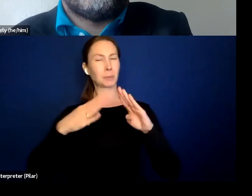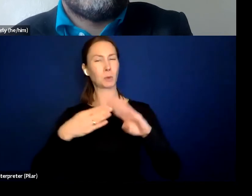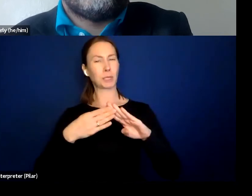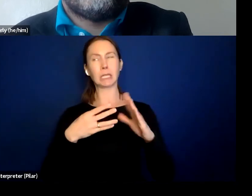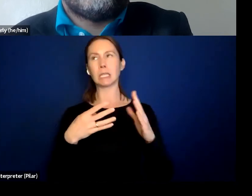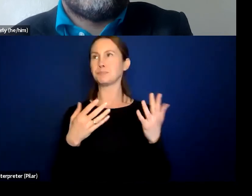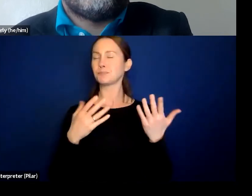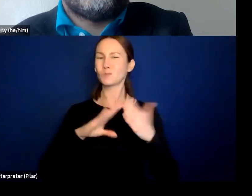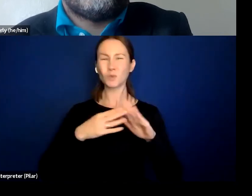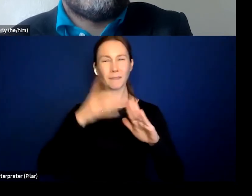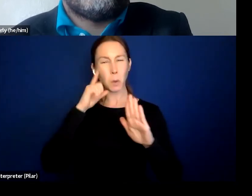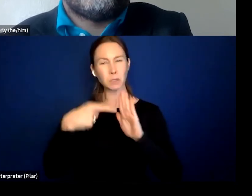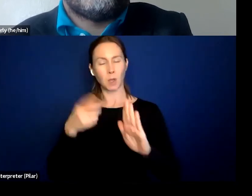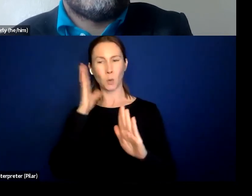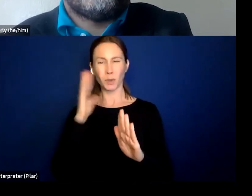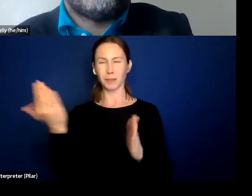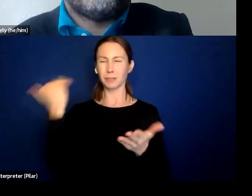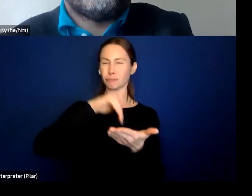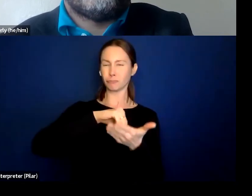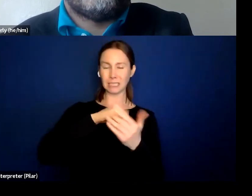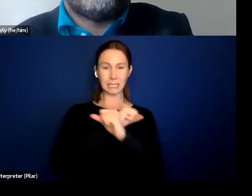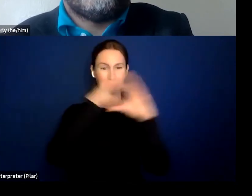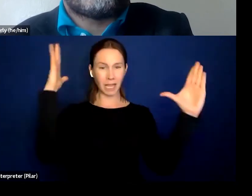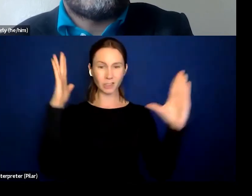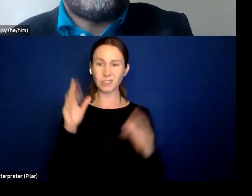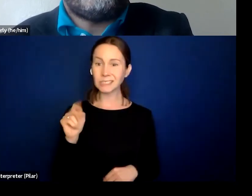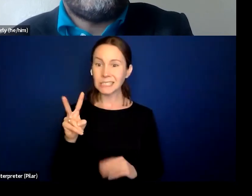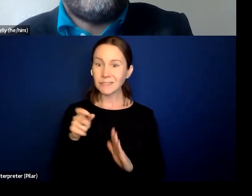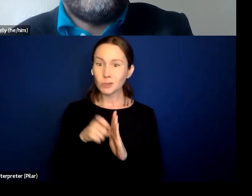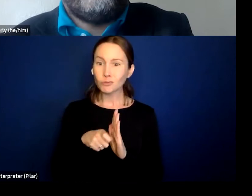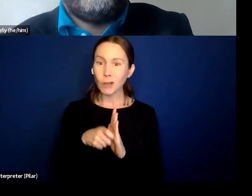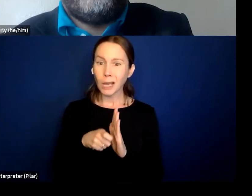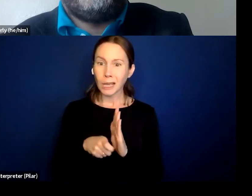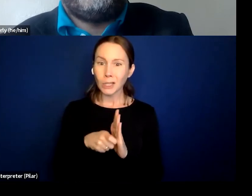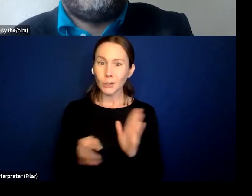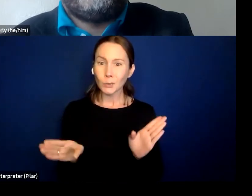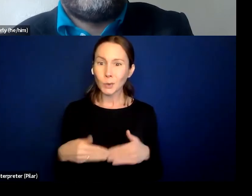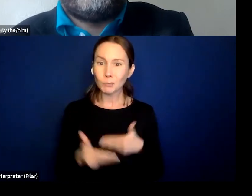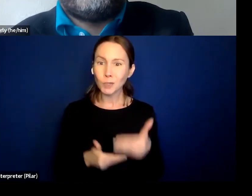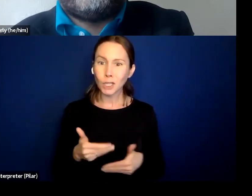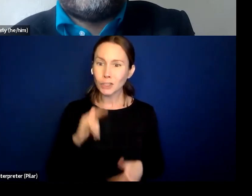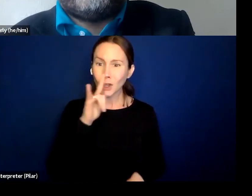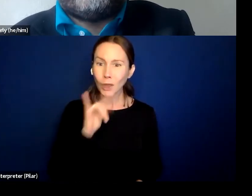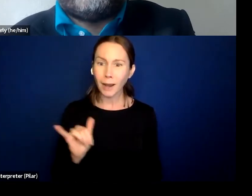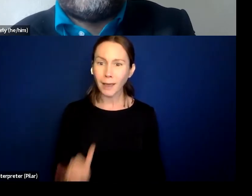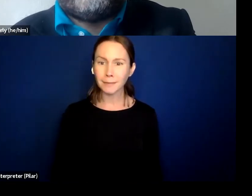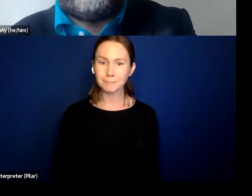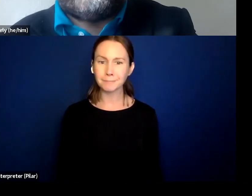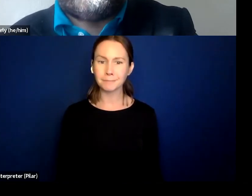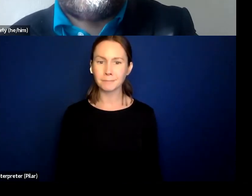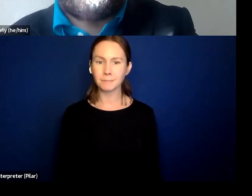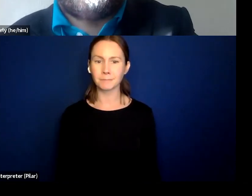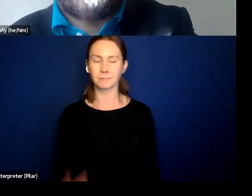instance, reimagining television writers' room processes, right? Where we are breaking down